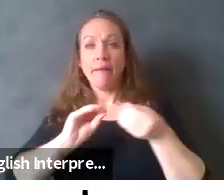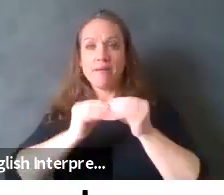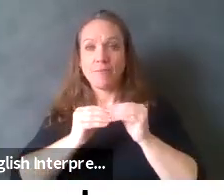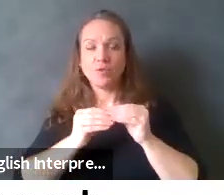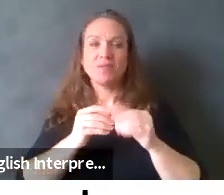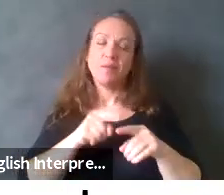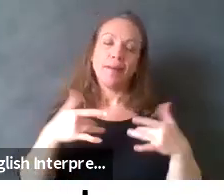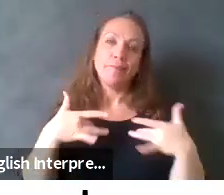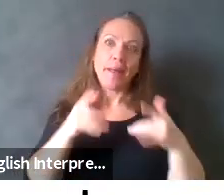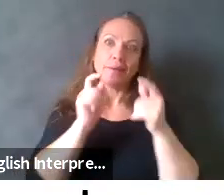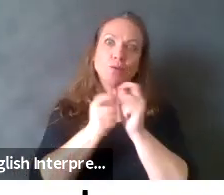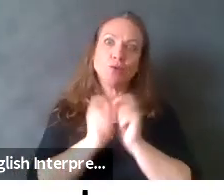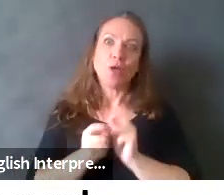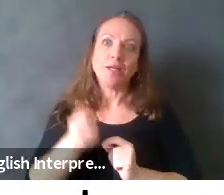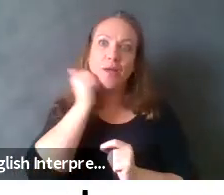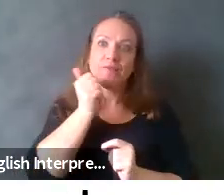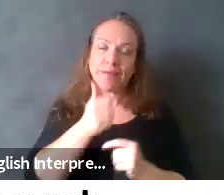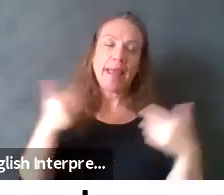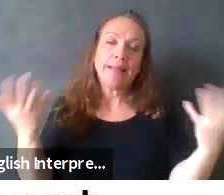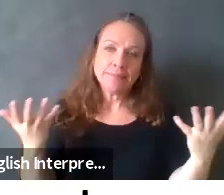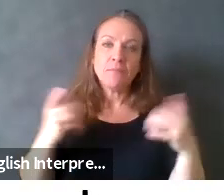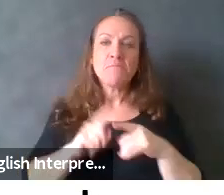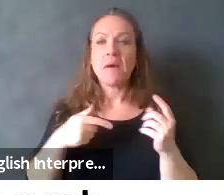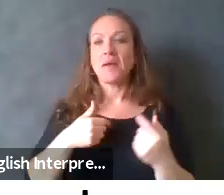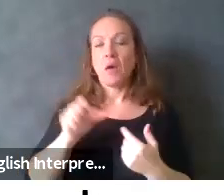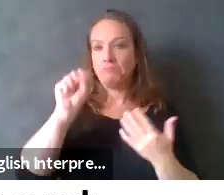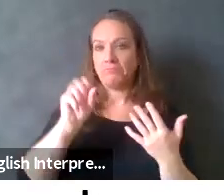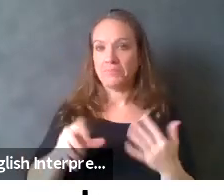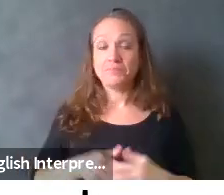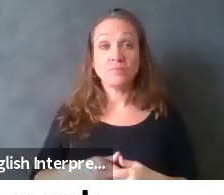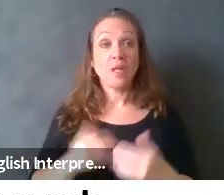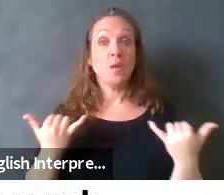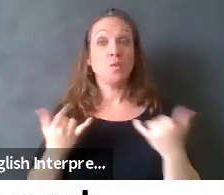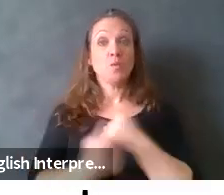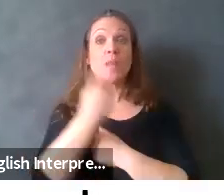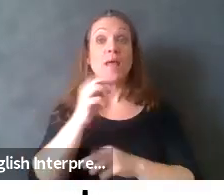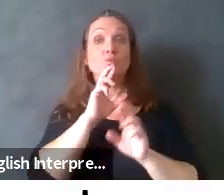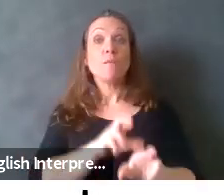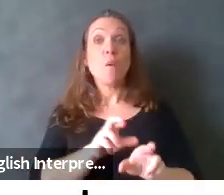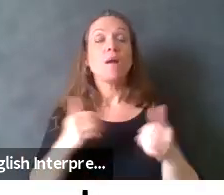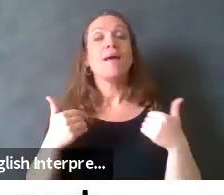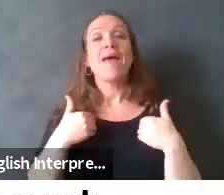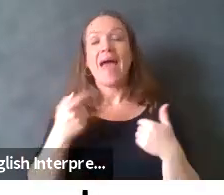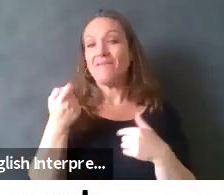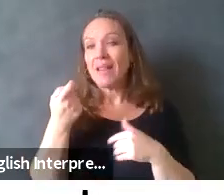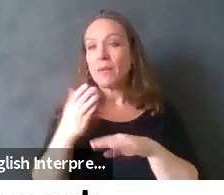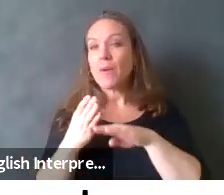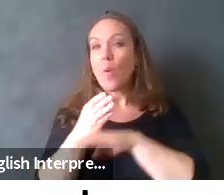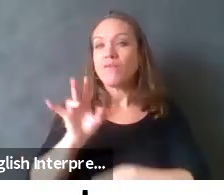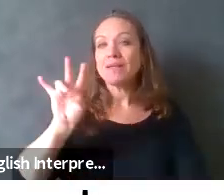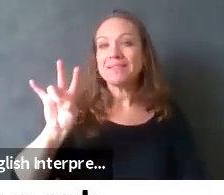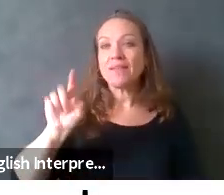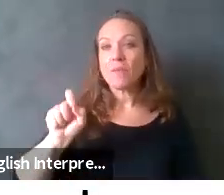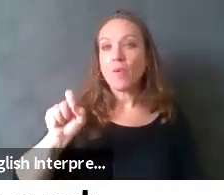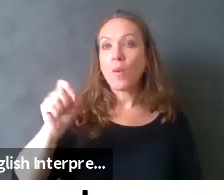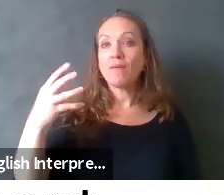of the environment that we're in. So today's report, we have a little over 7.4